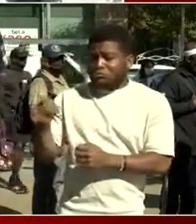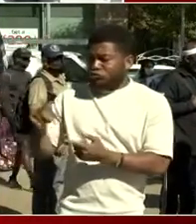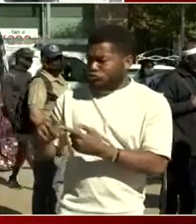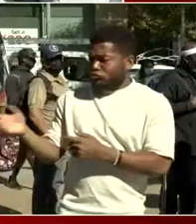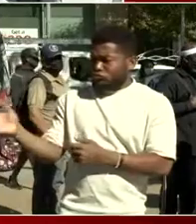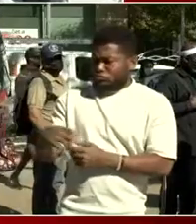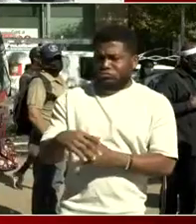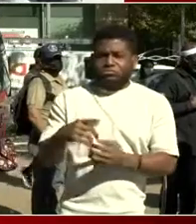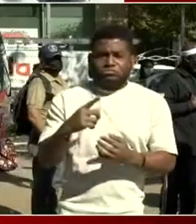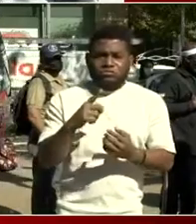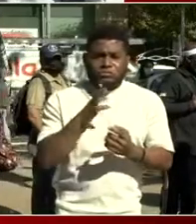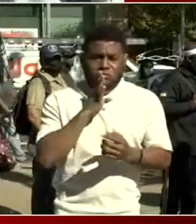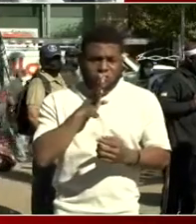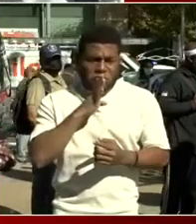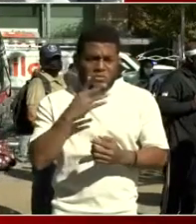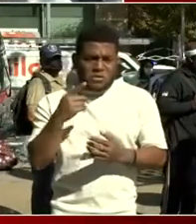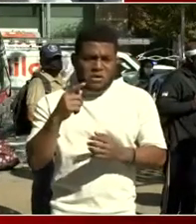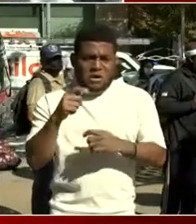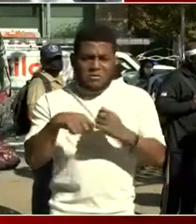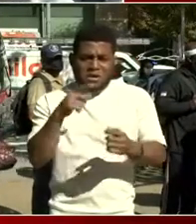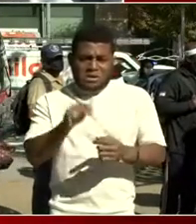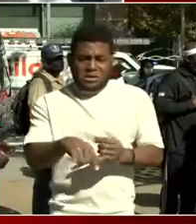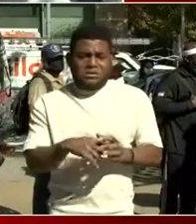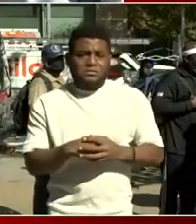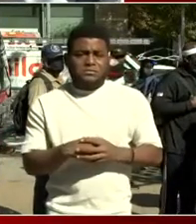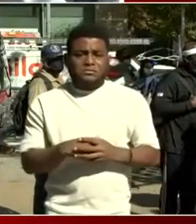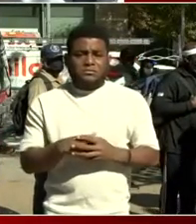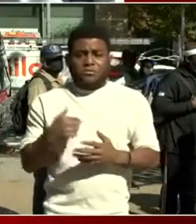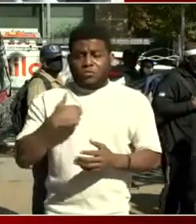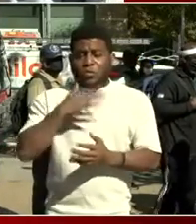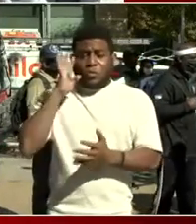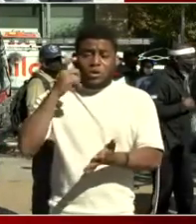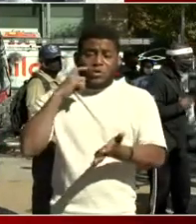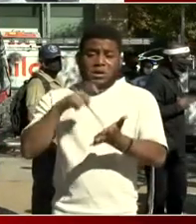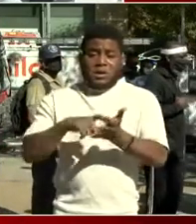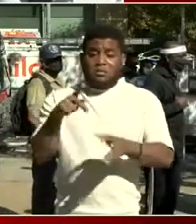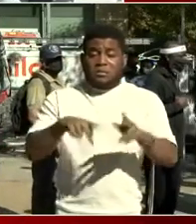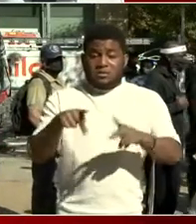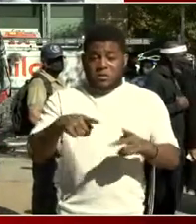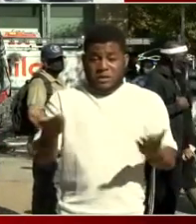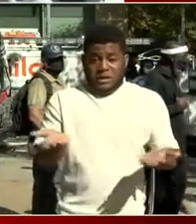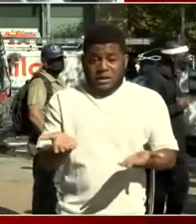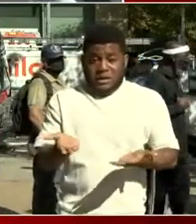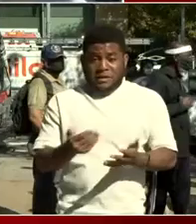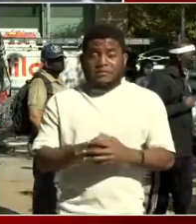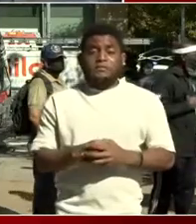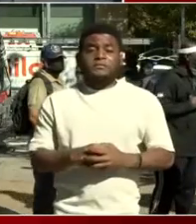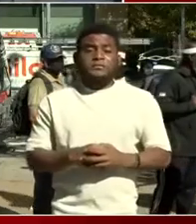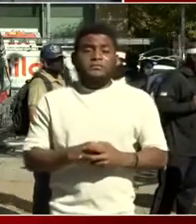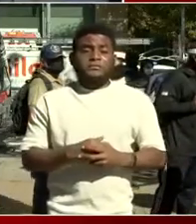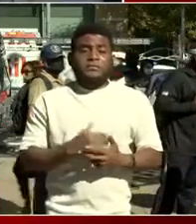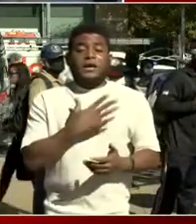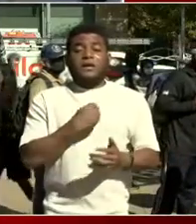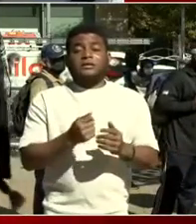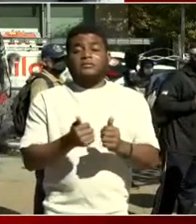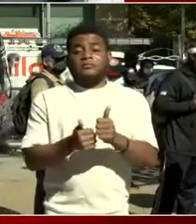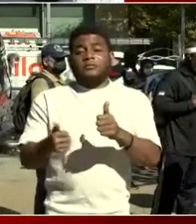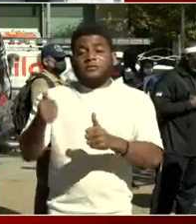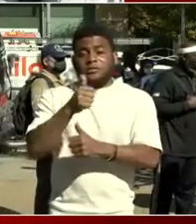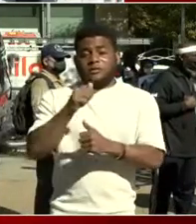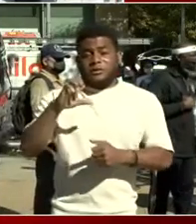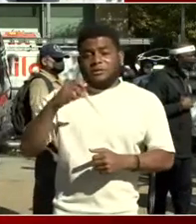also acknowledge a number of folks who are here, and the Chief will acknowledge the captains who are going to